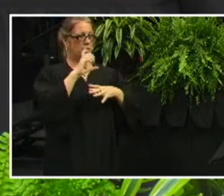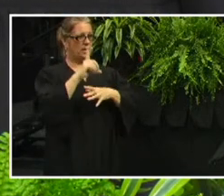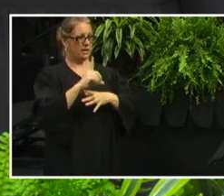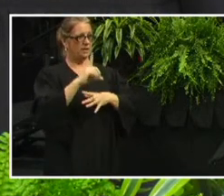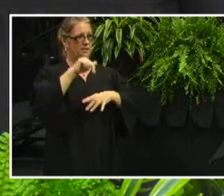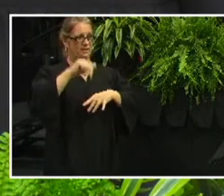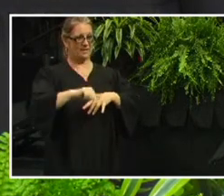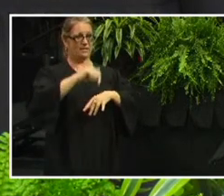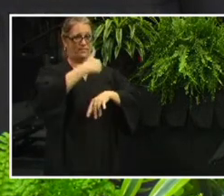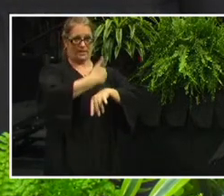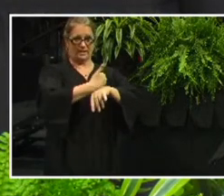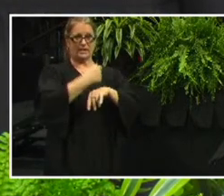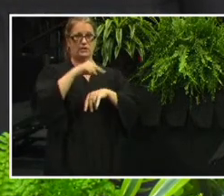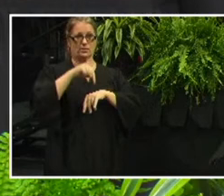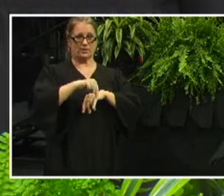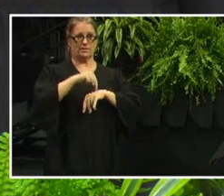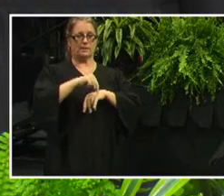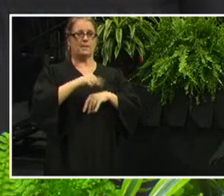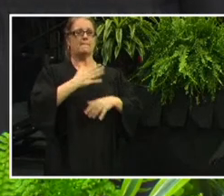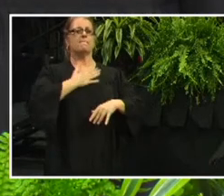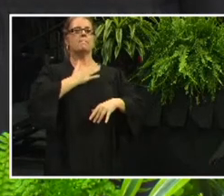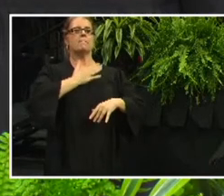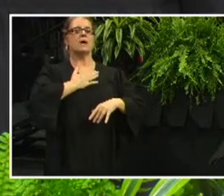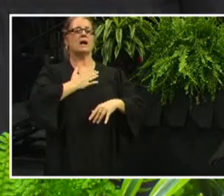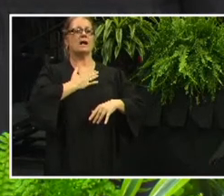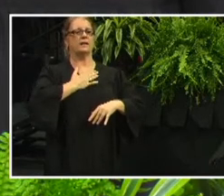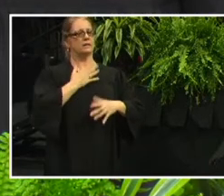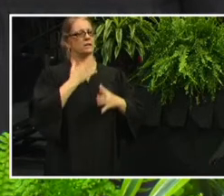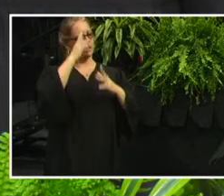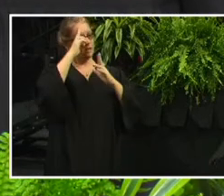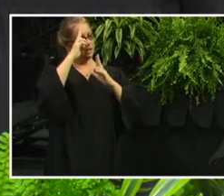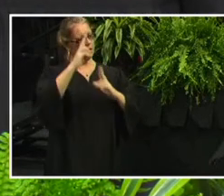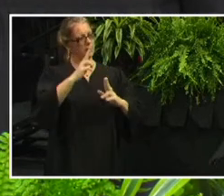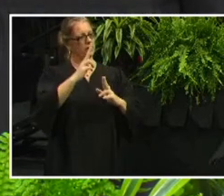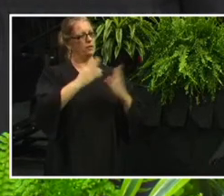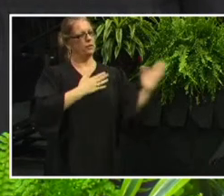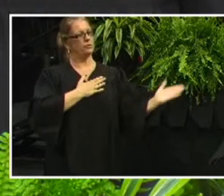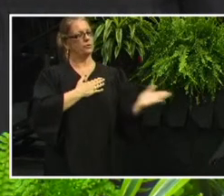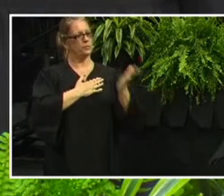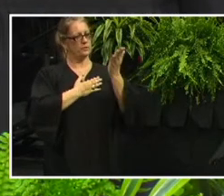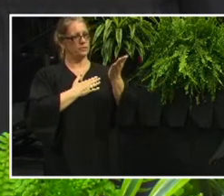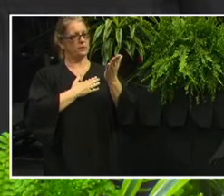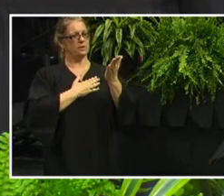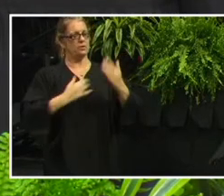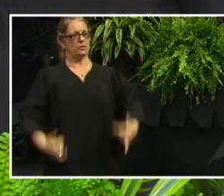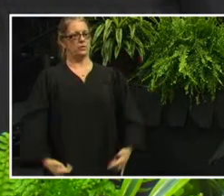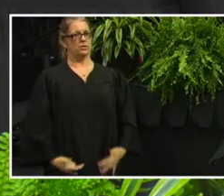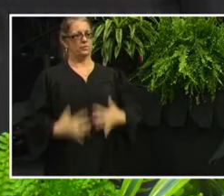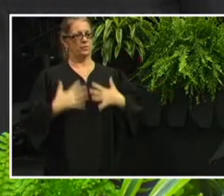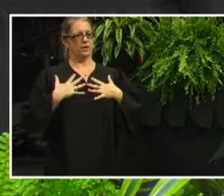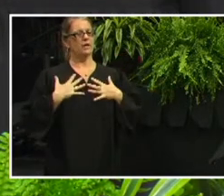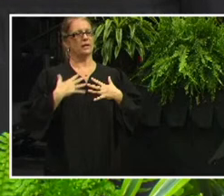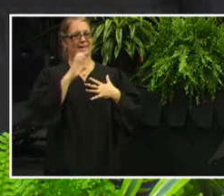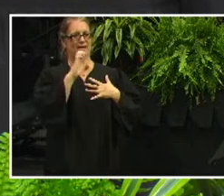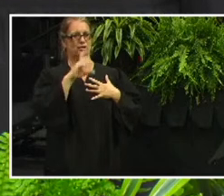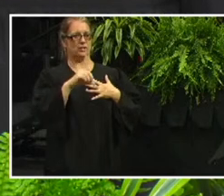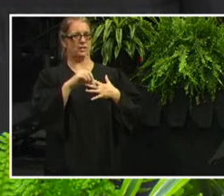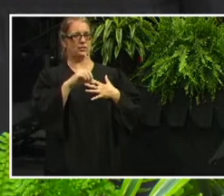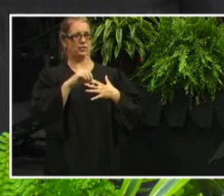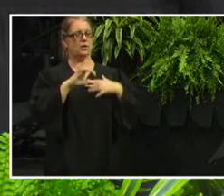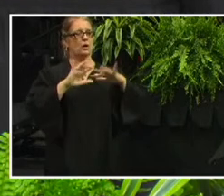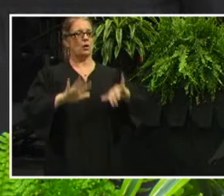Chatham Foundation, it is my privilege to present the Most Inspired Education